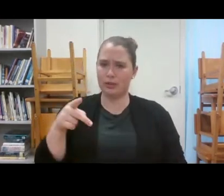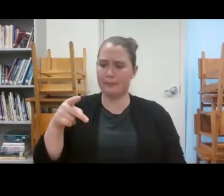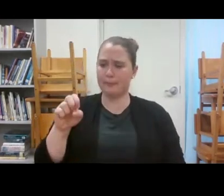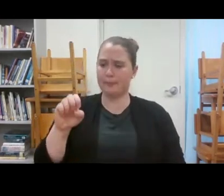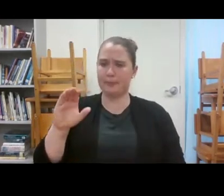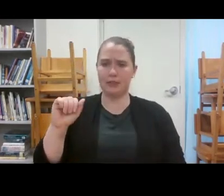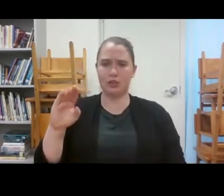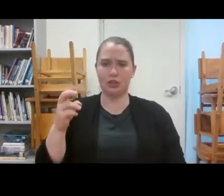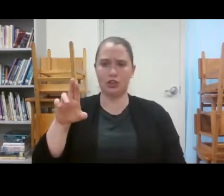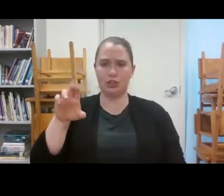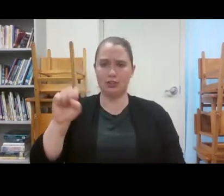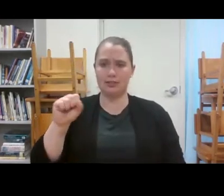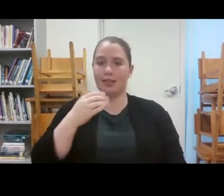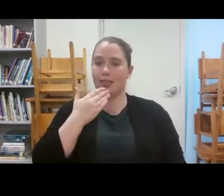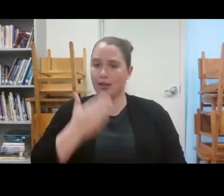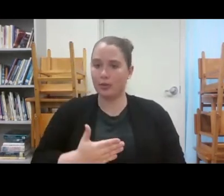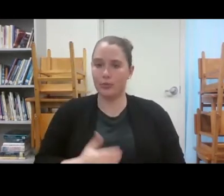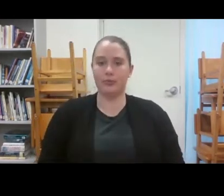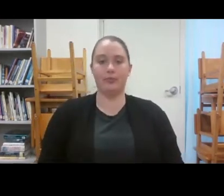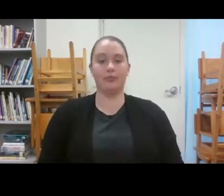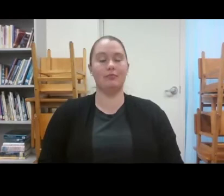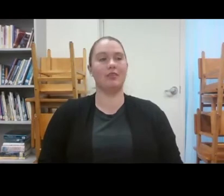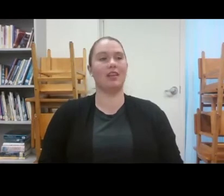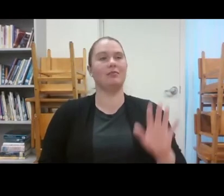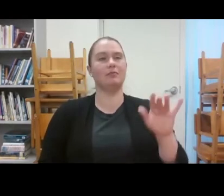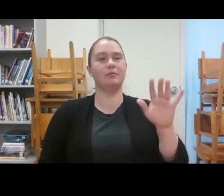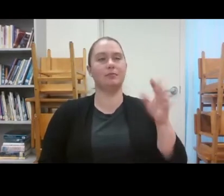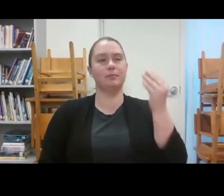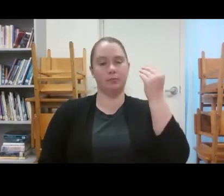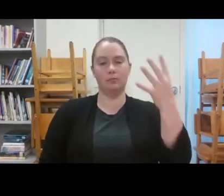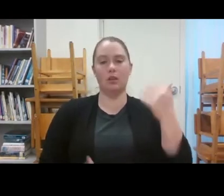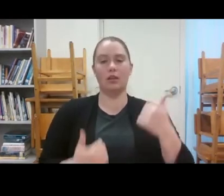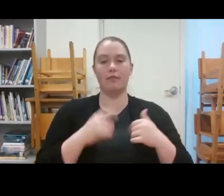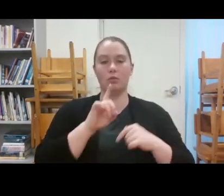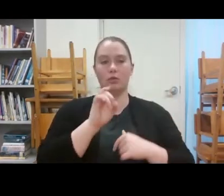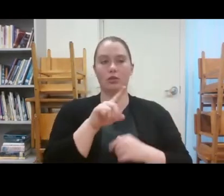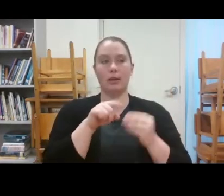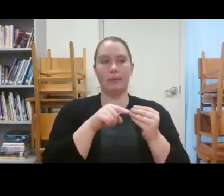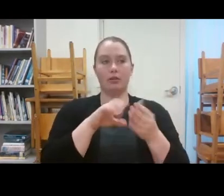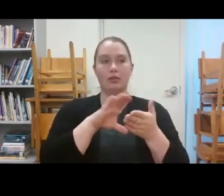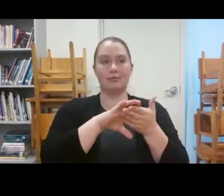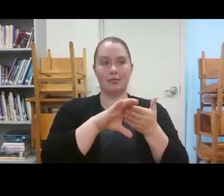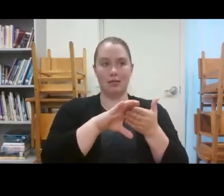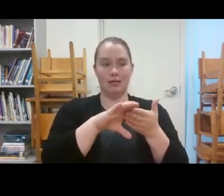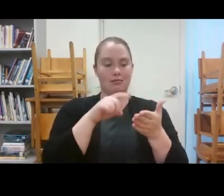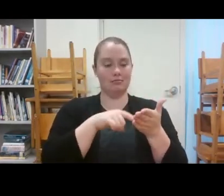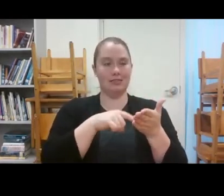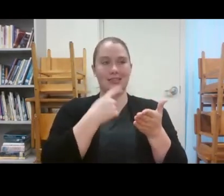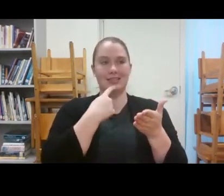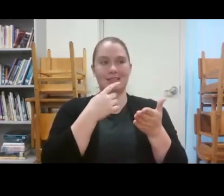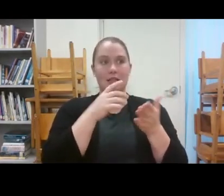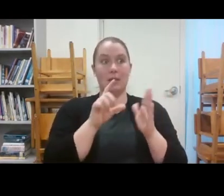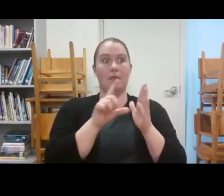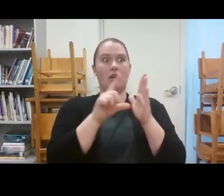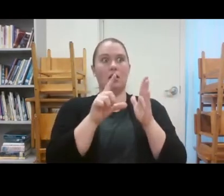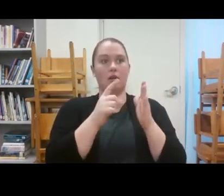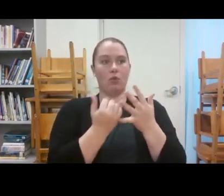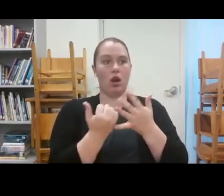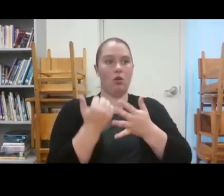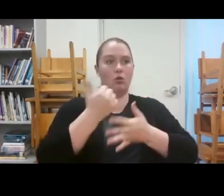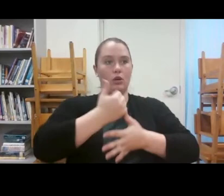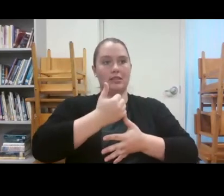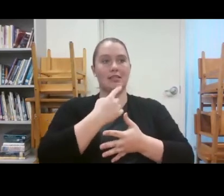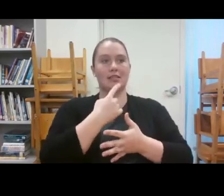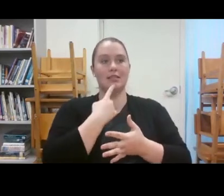that. I have a question on the slide about immediate priorities. There's a bullet that